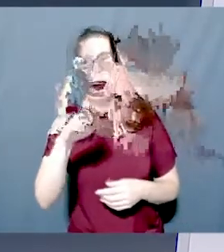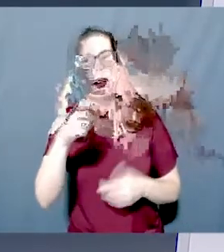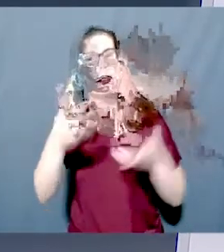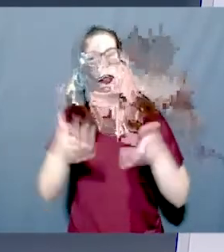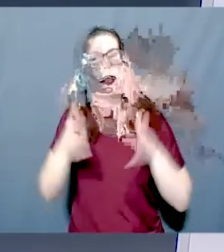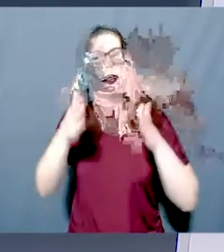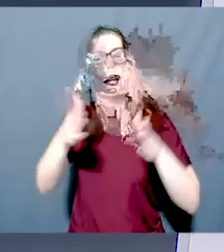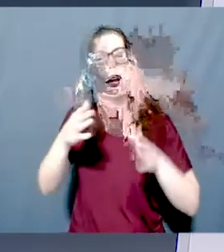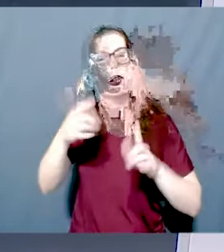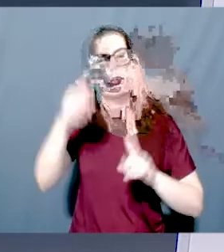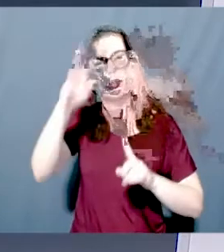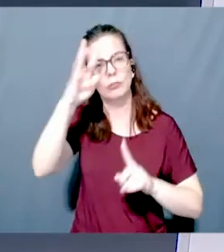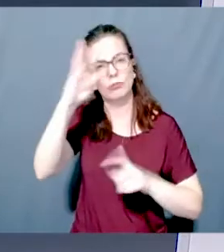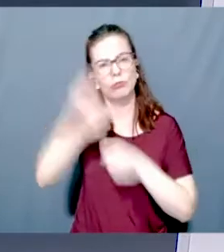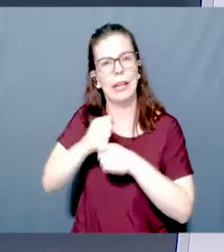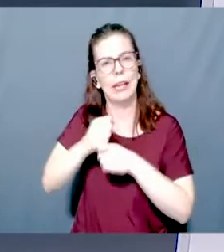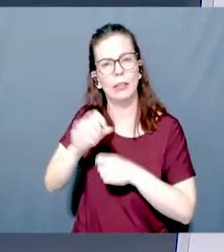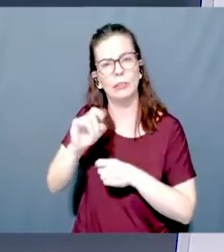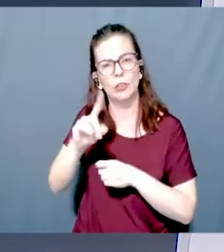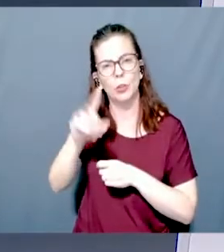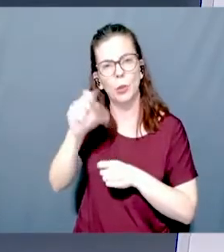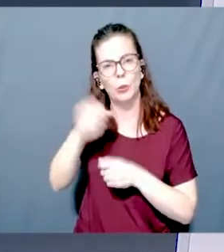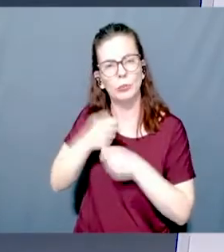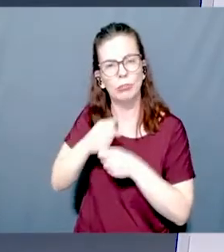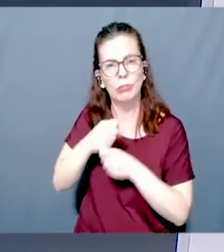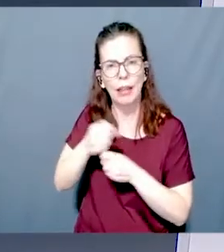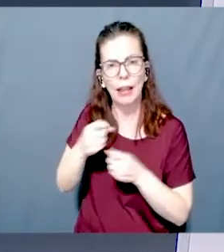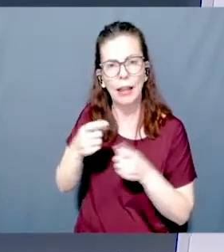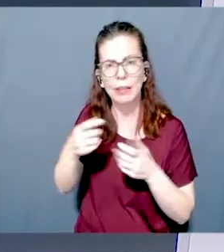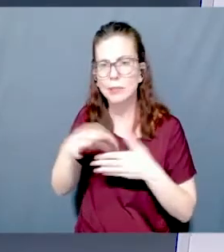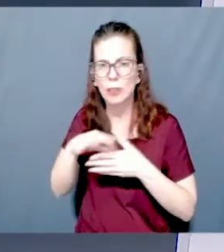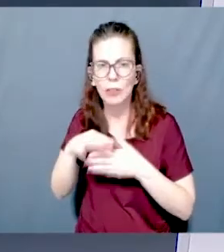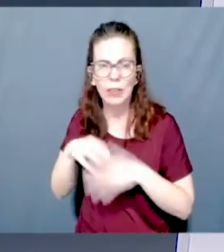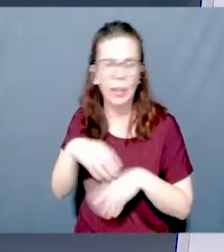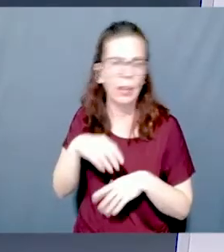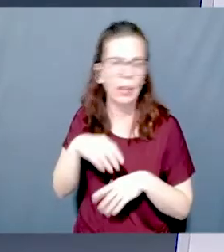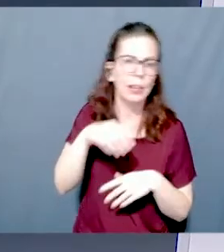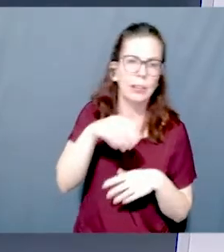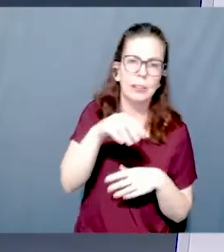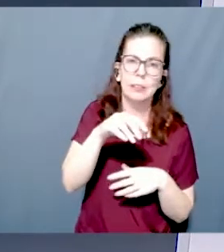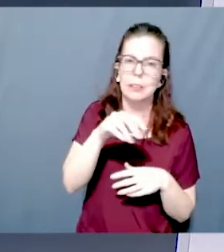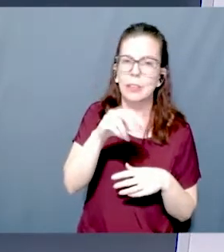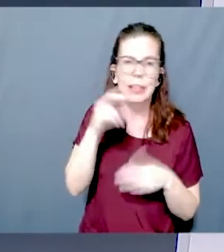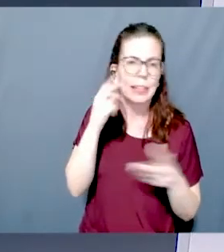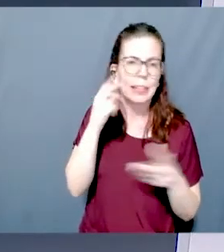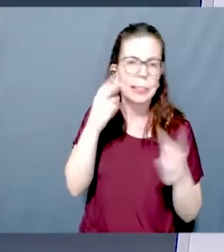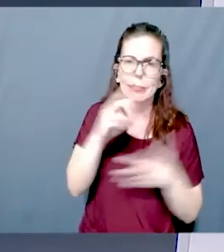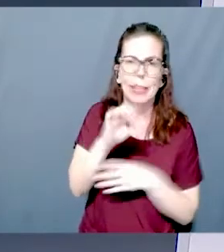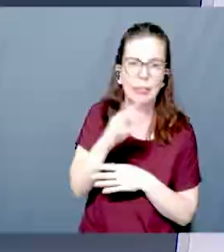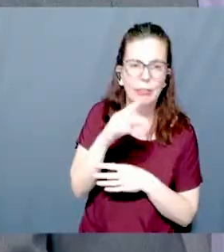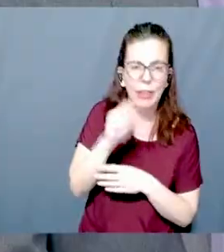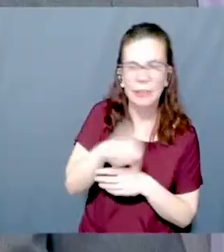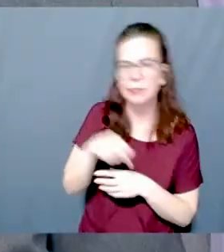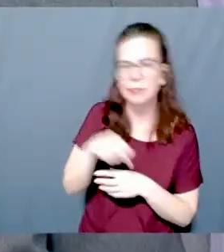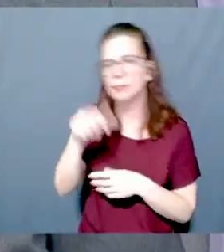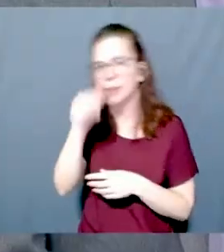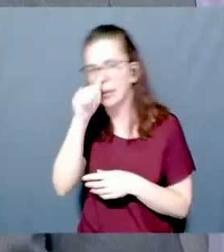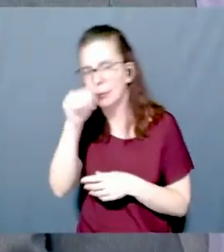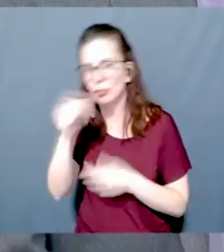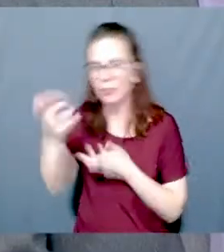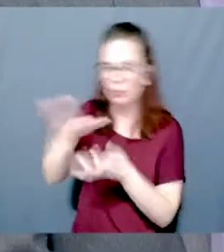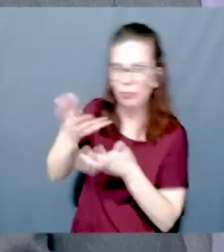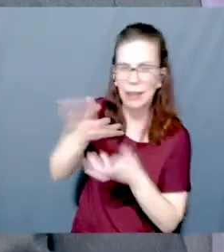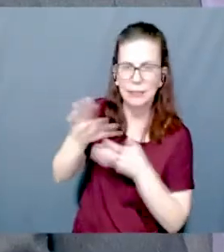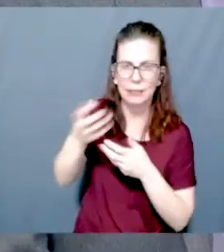studios to create content like VFX or visual effects or animation or any kind of interactive content. It basically